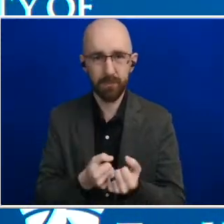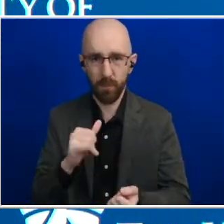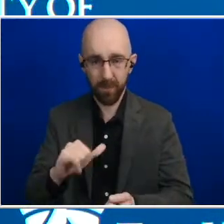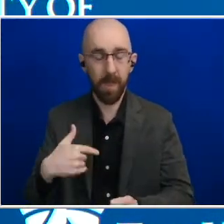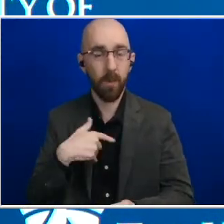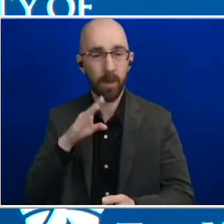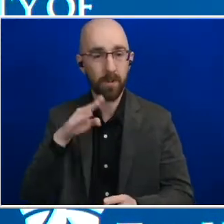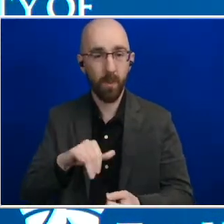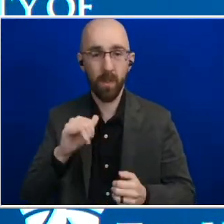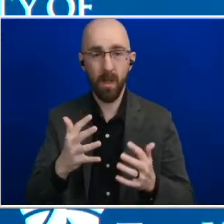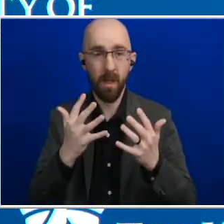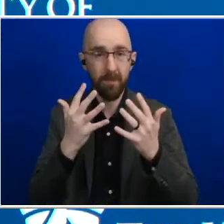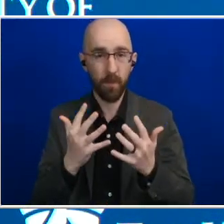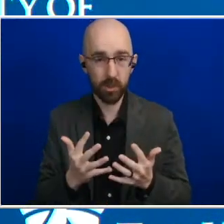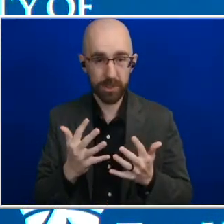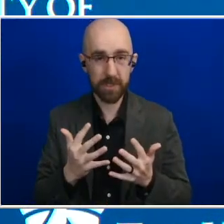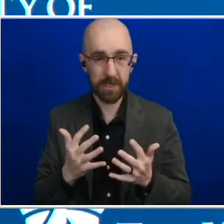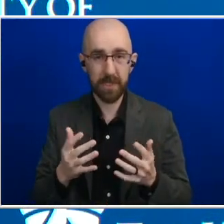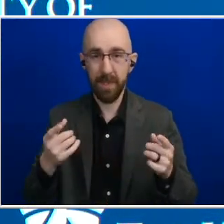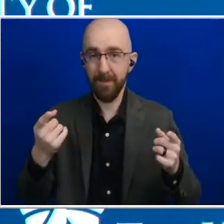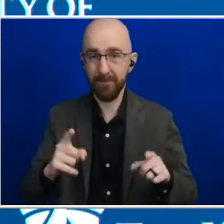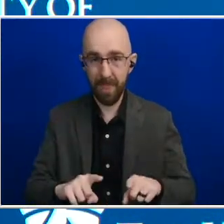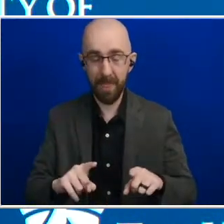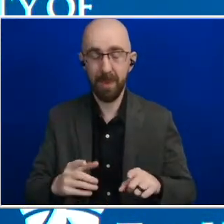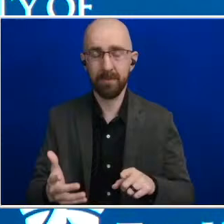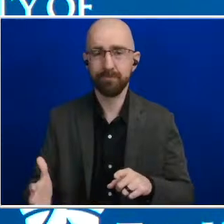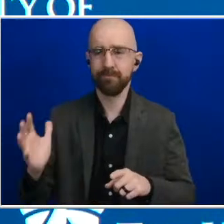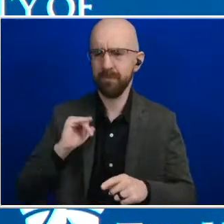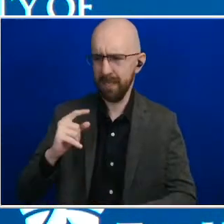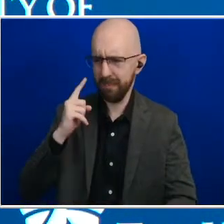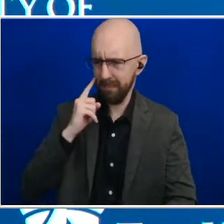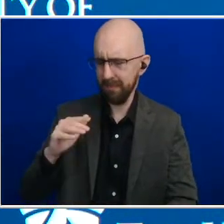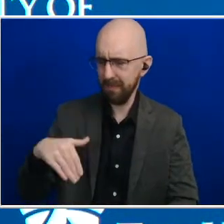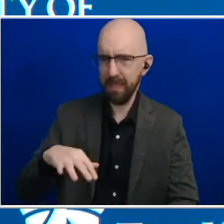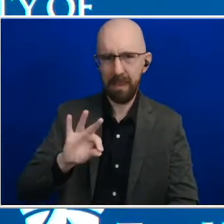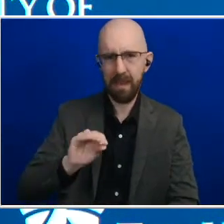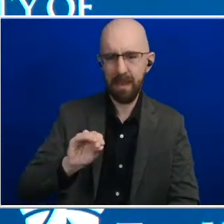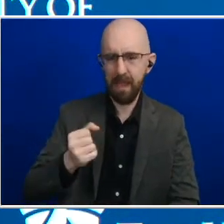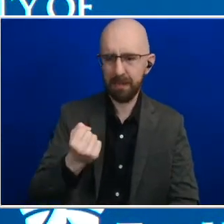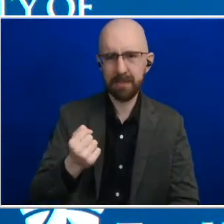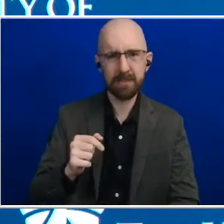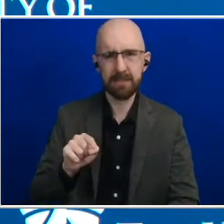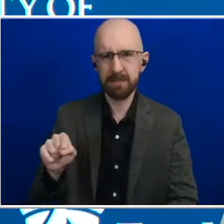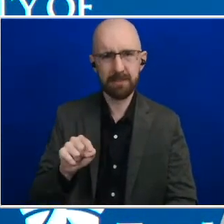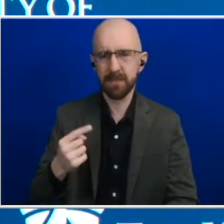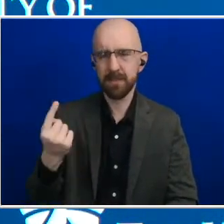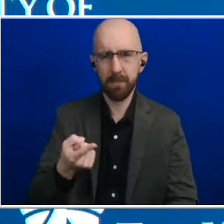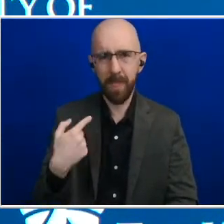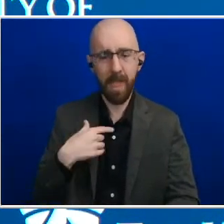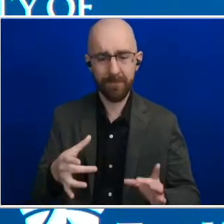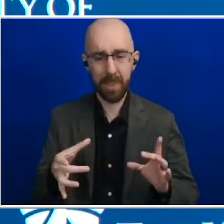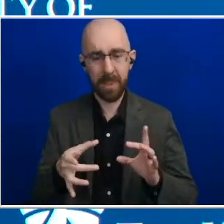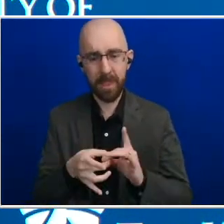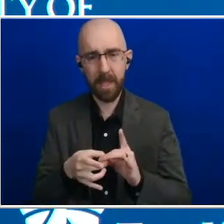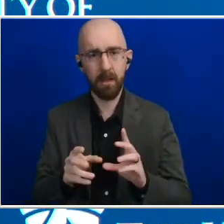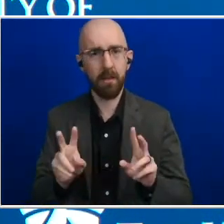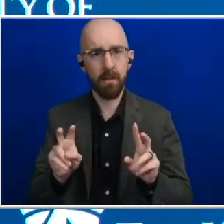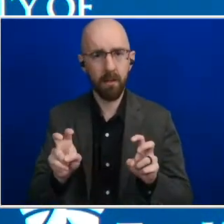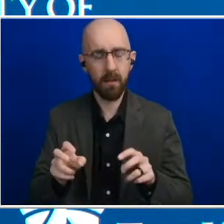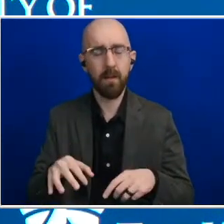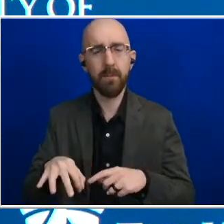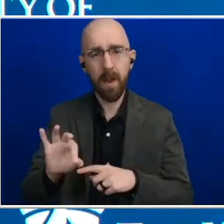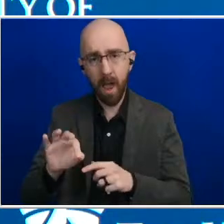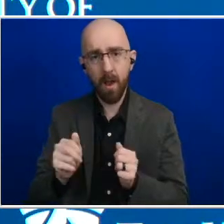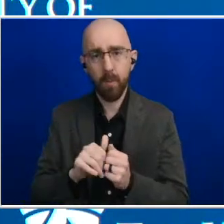unfortunate event that occurred back in, I think, the late 90s, where there was a link associated with this